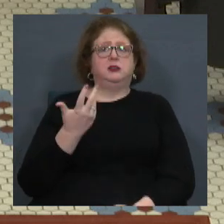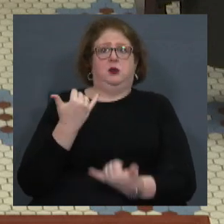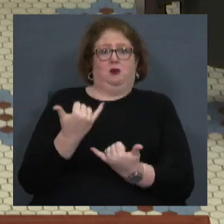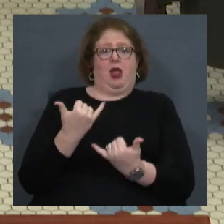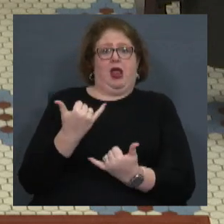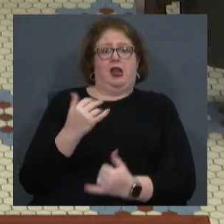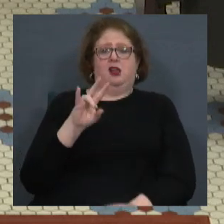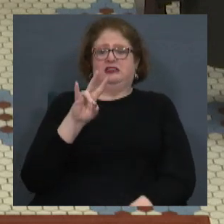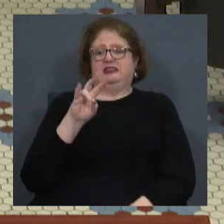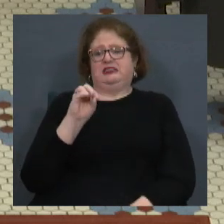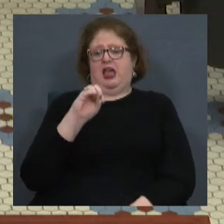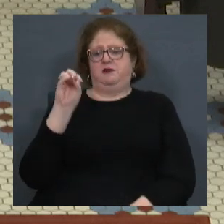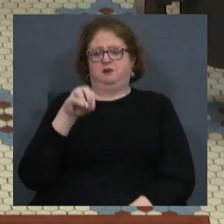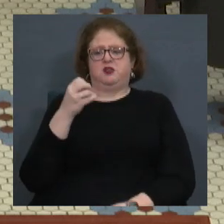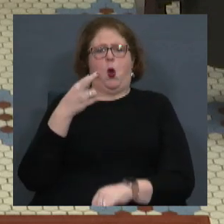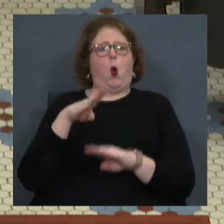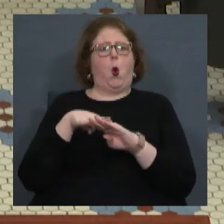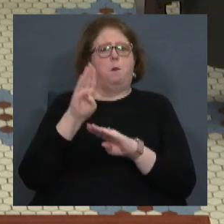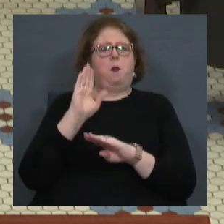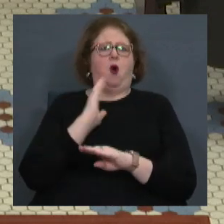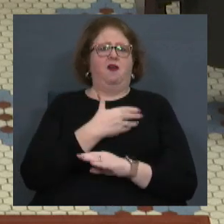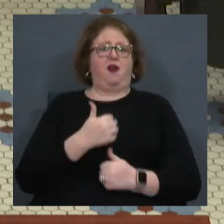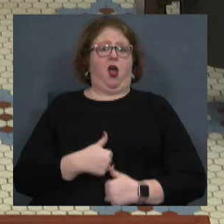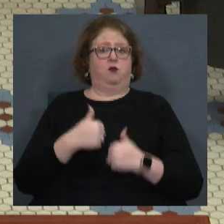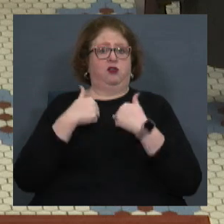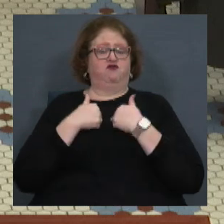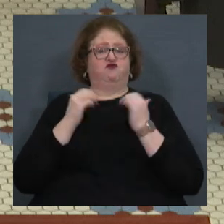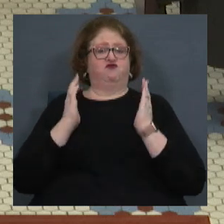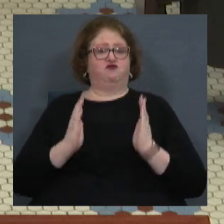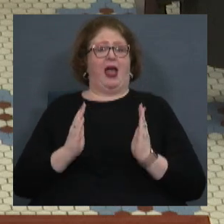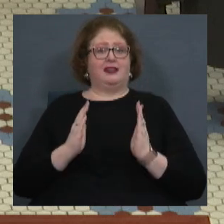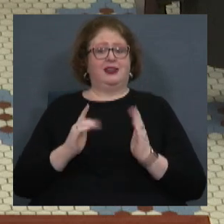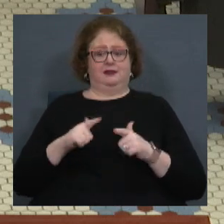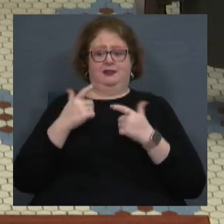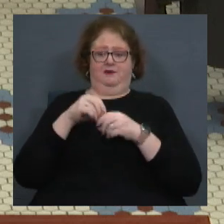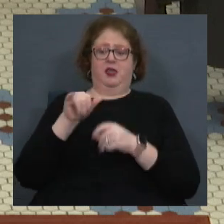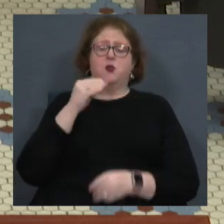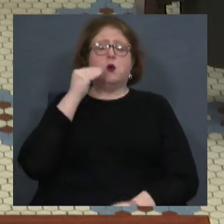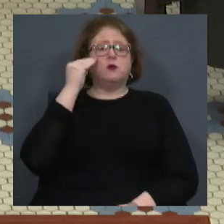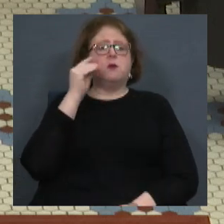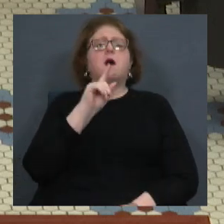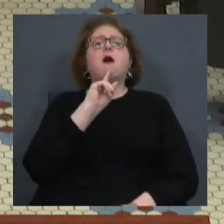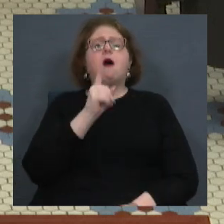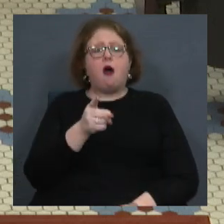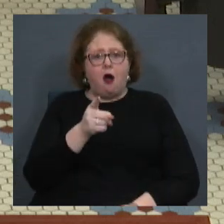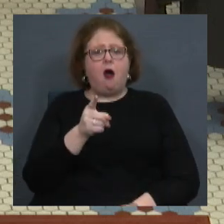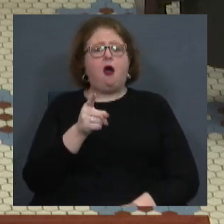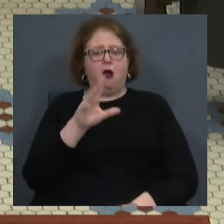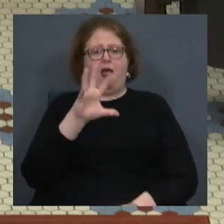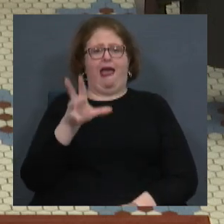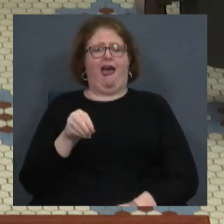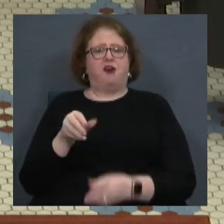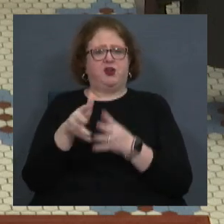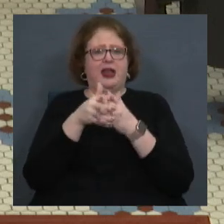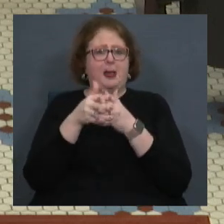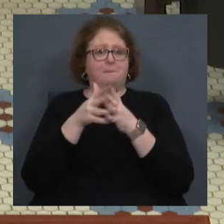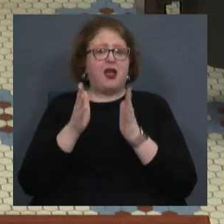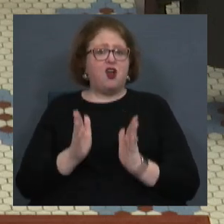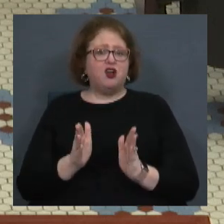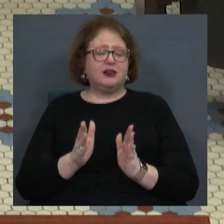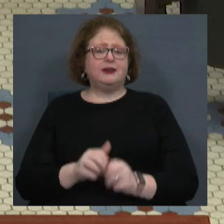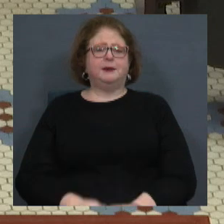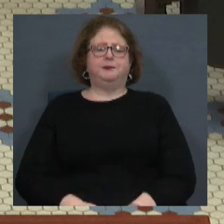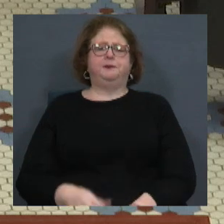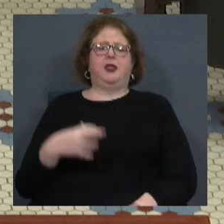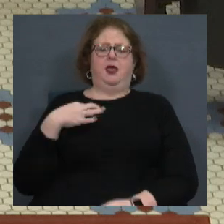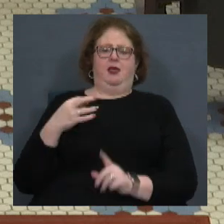residents of these 8 homes in the city of Little Rock are African American. The applicant has disputed the need